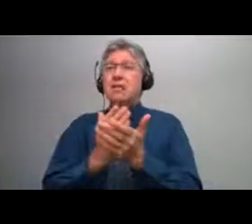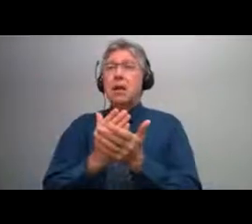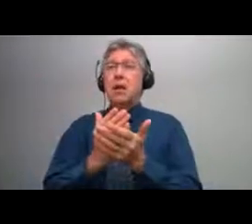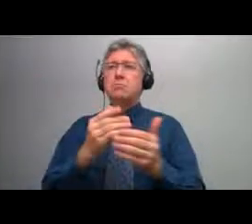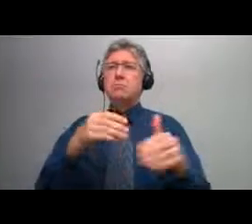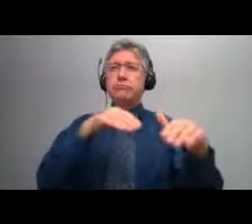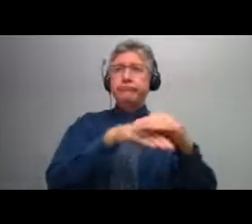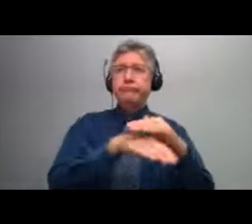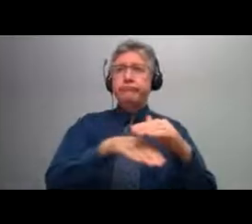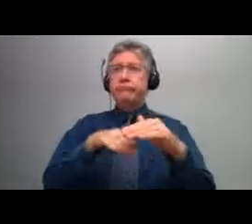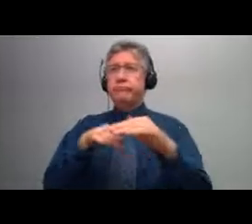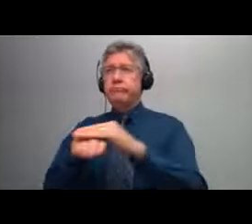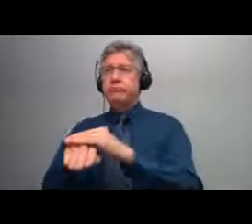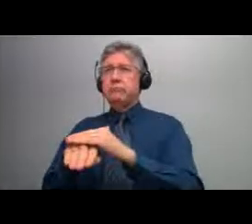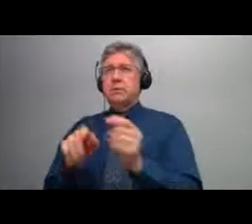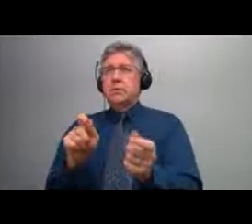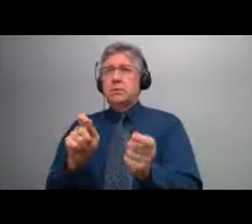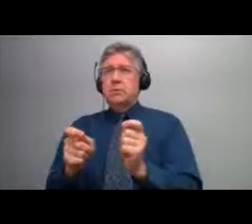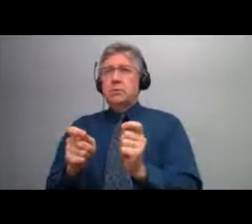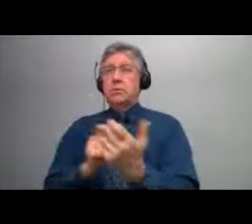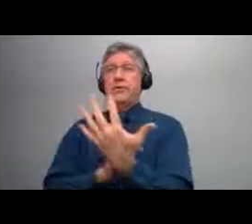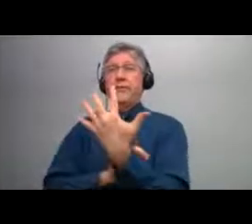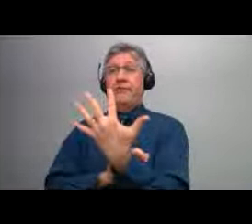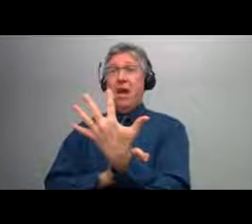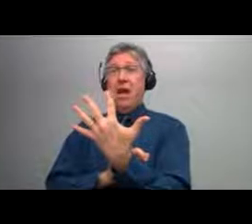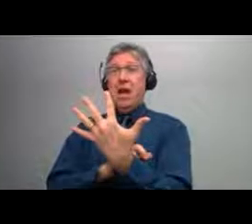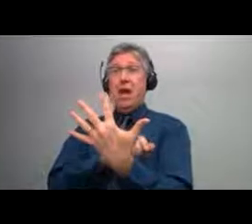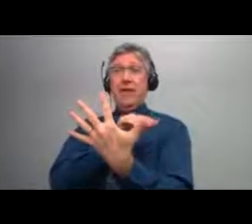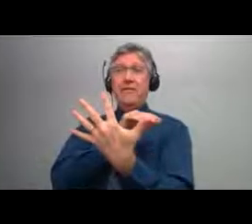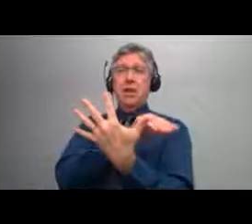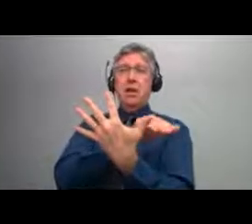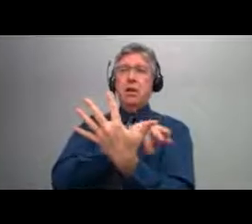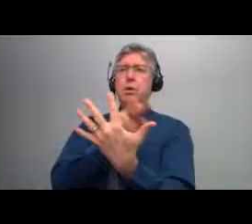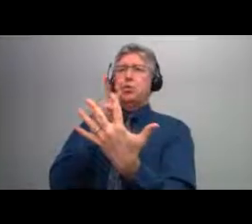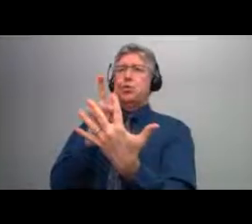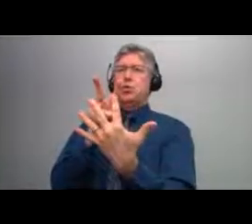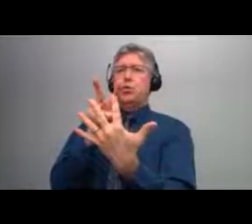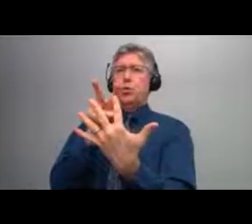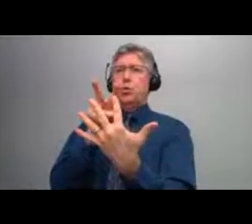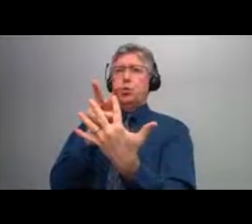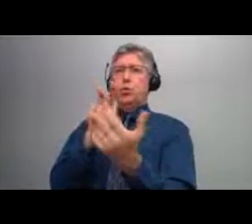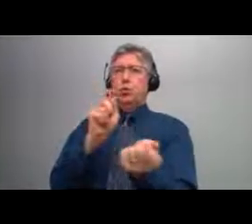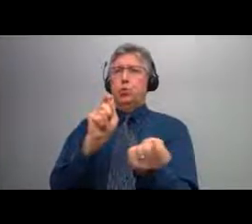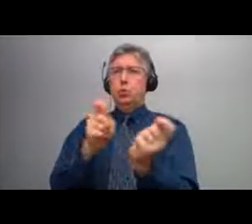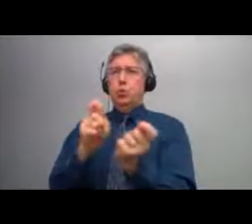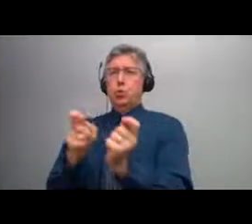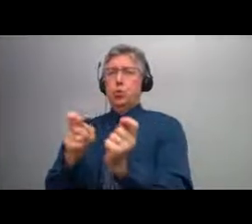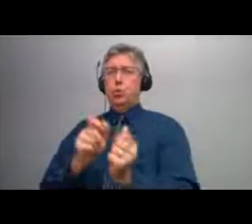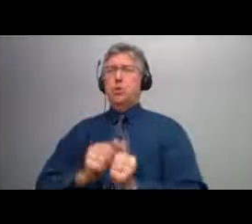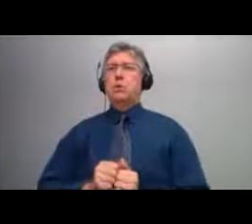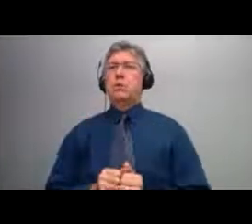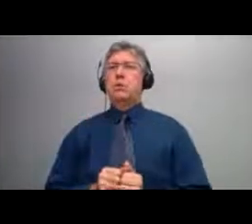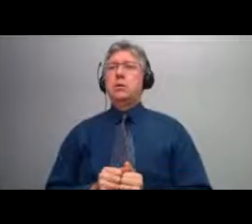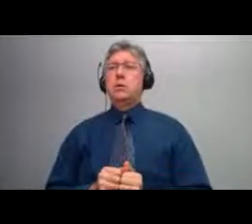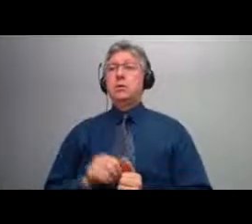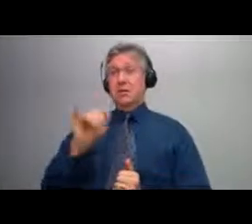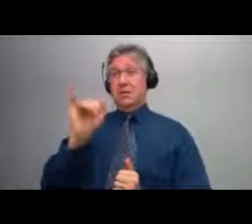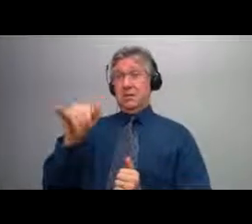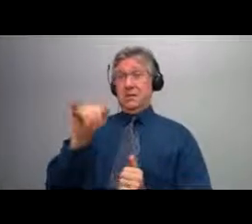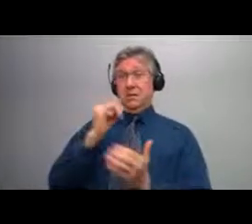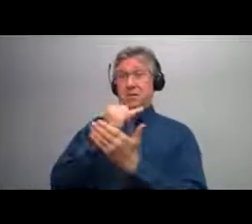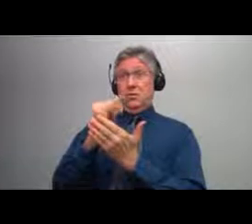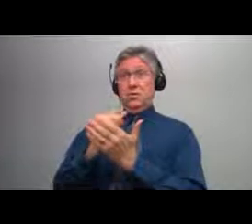configuration changes to 2 of the 5 entrances to the park and ride garage. On the graphic, you'll